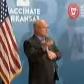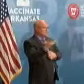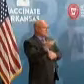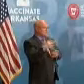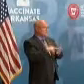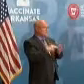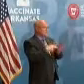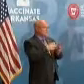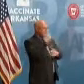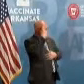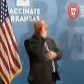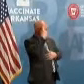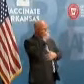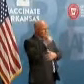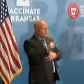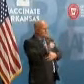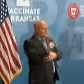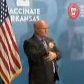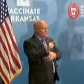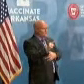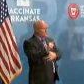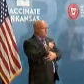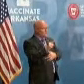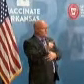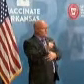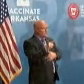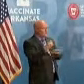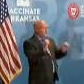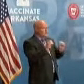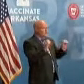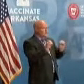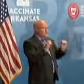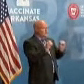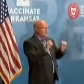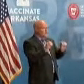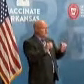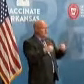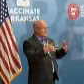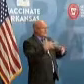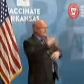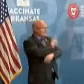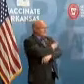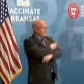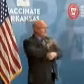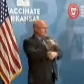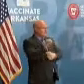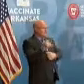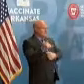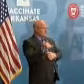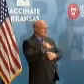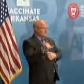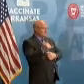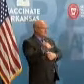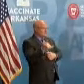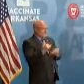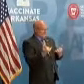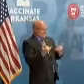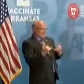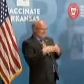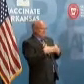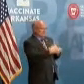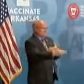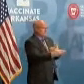mean does that mean nobody should be giving any doses of Johnson & Johnson as of today,